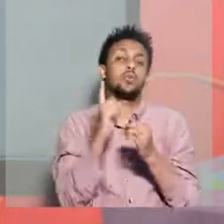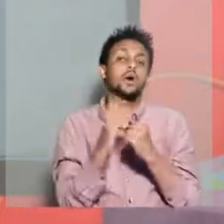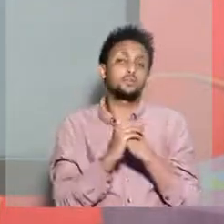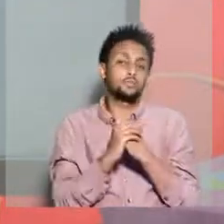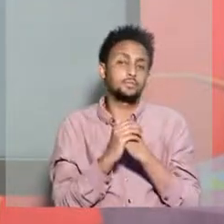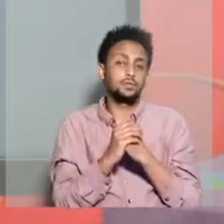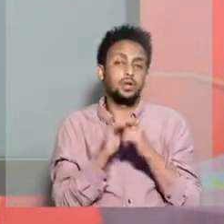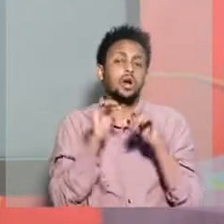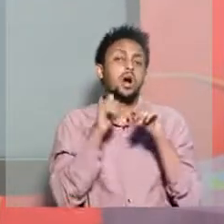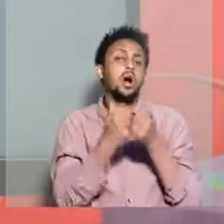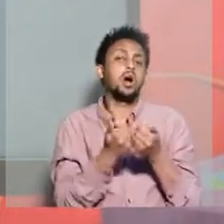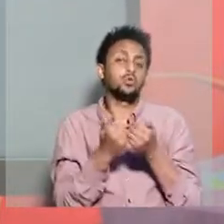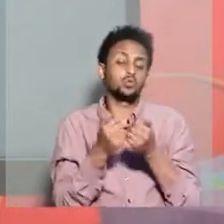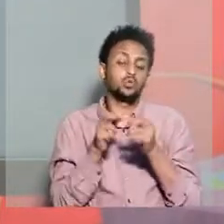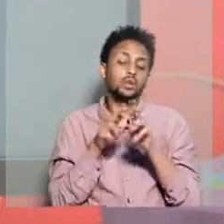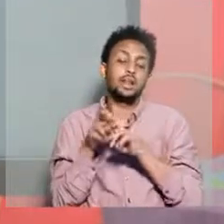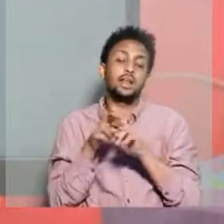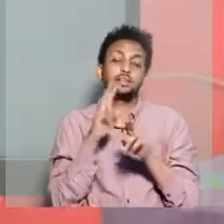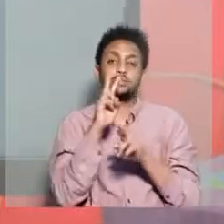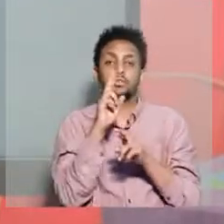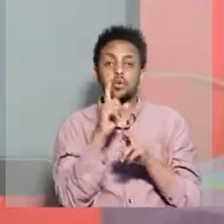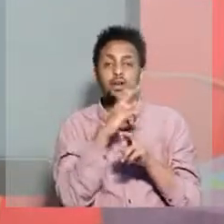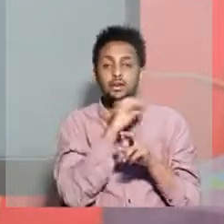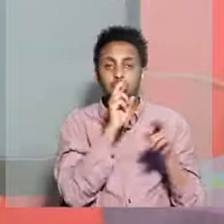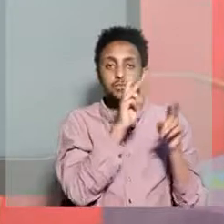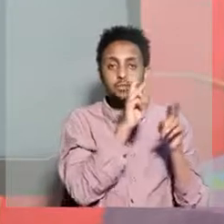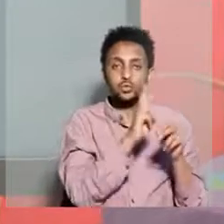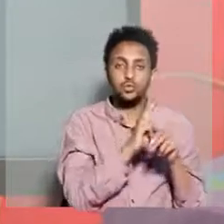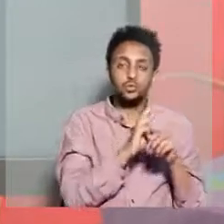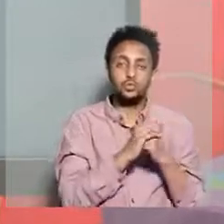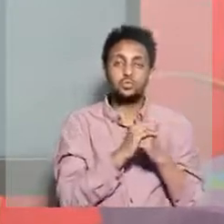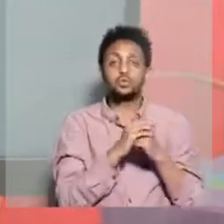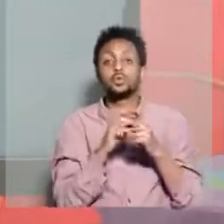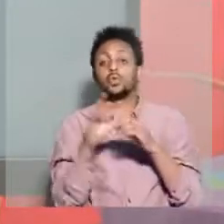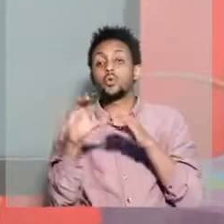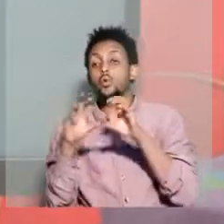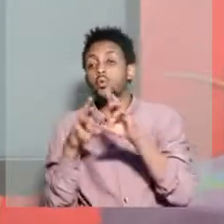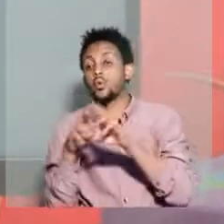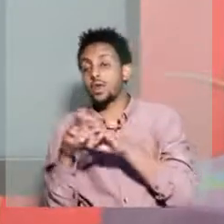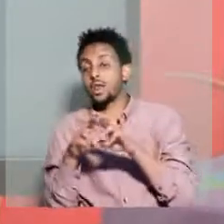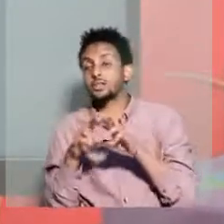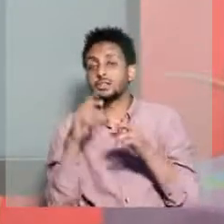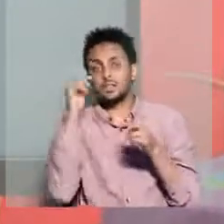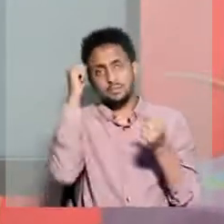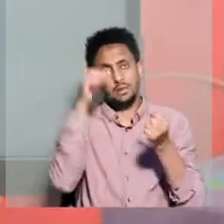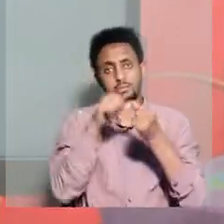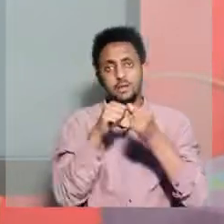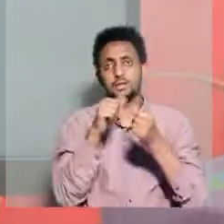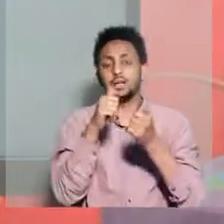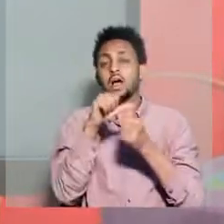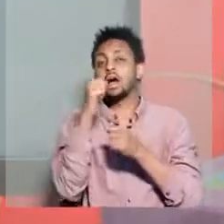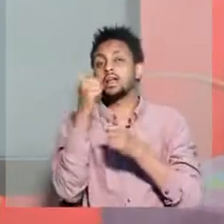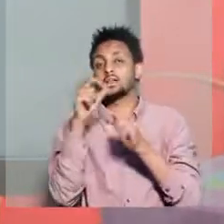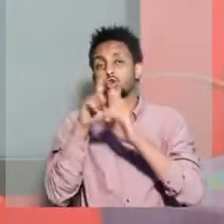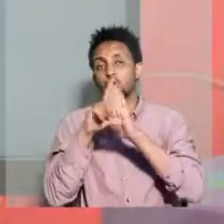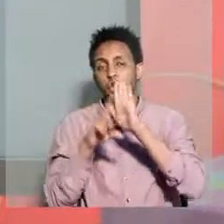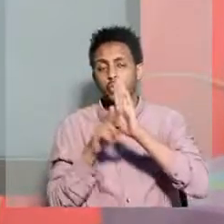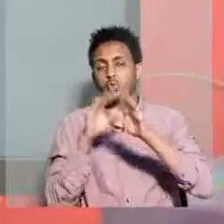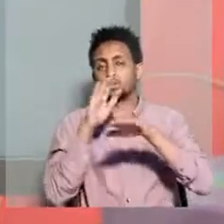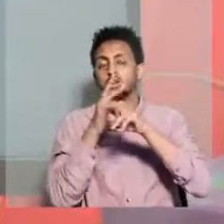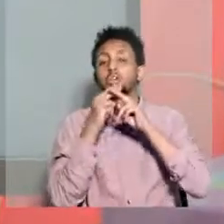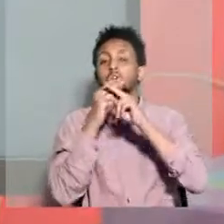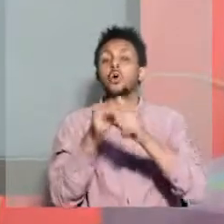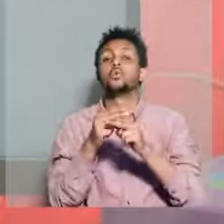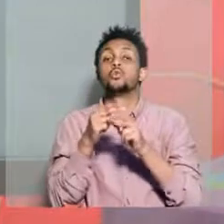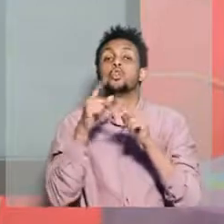V1? Or how do we relate V1 and V2? So to correlate V1 and V2, remember that there is another law known to be the